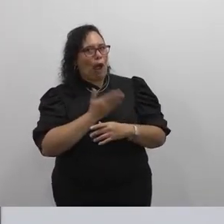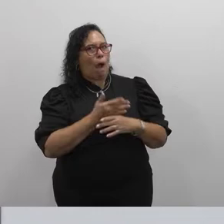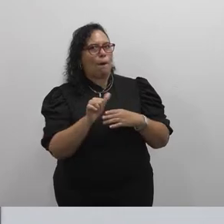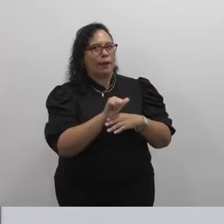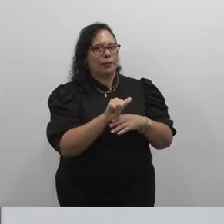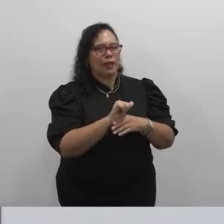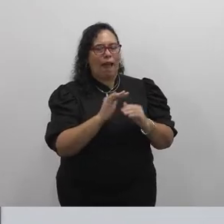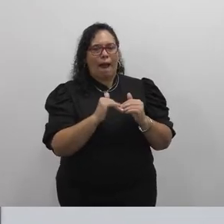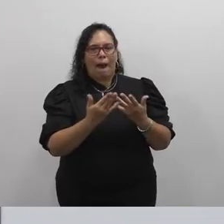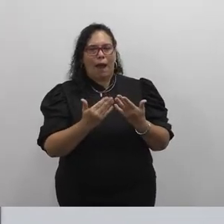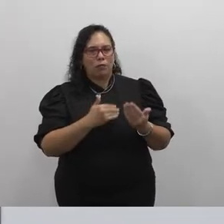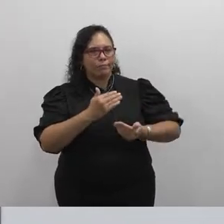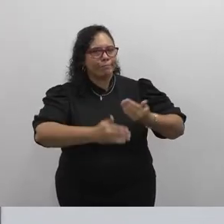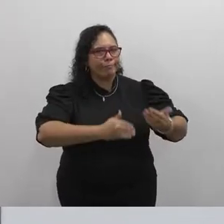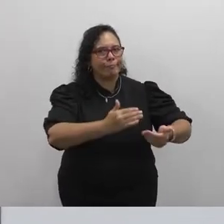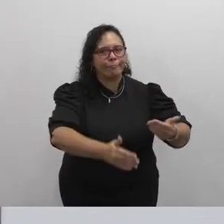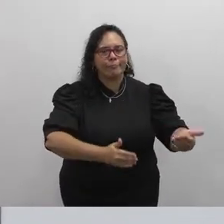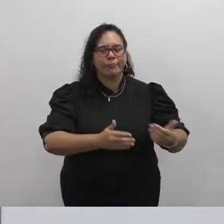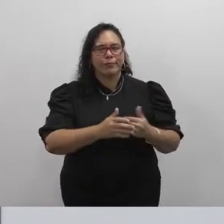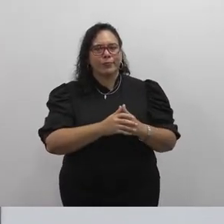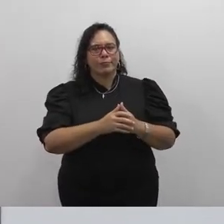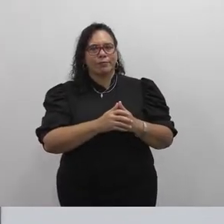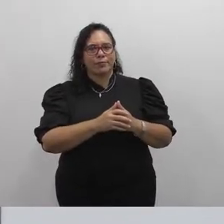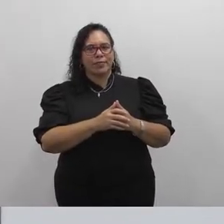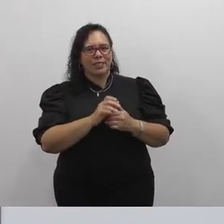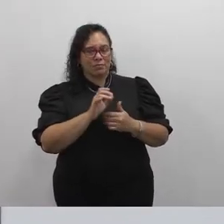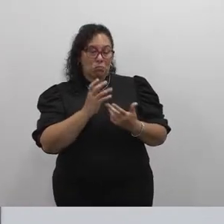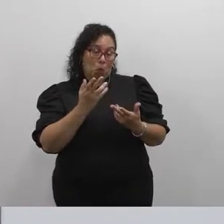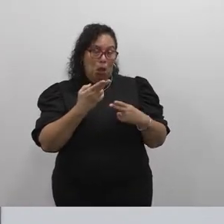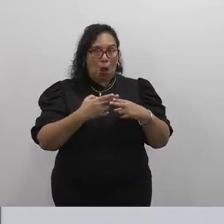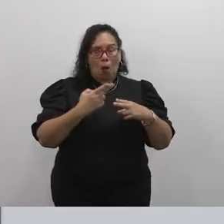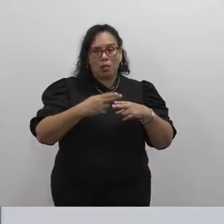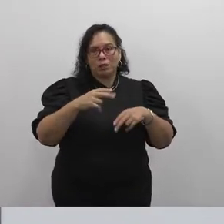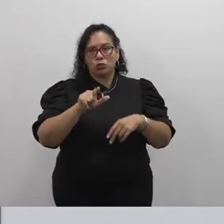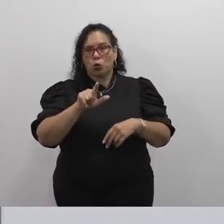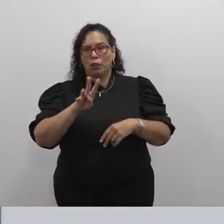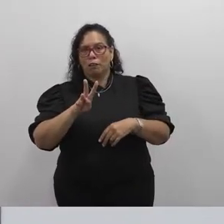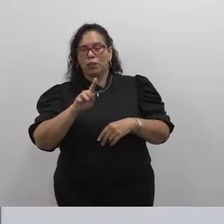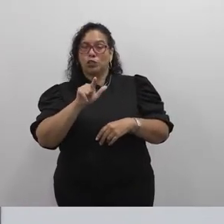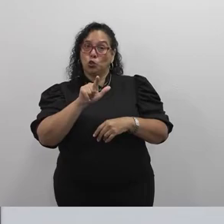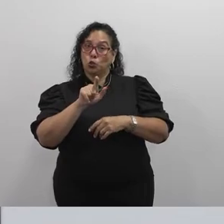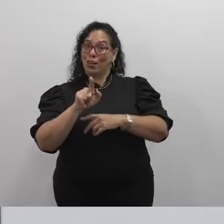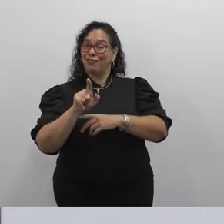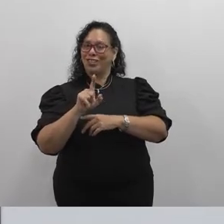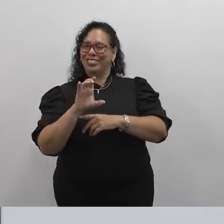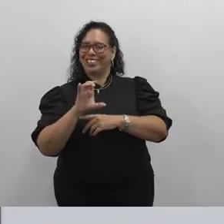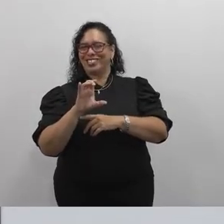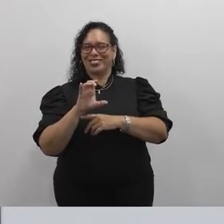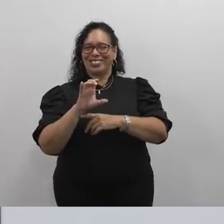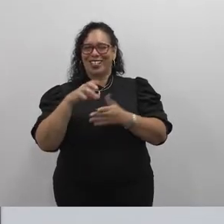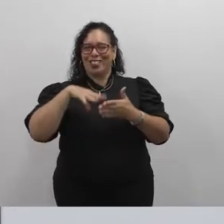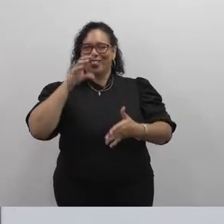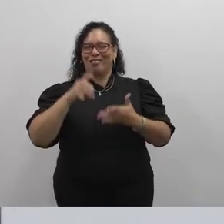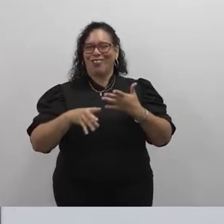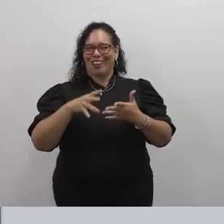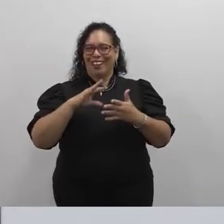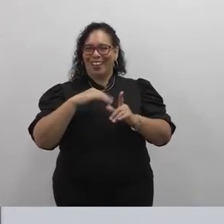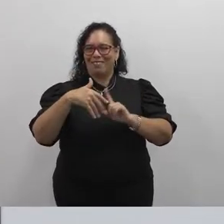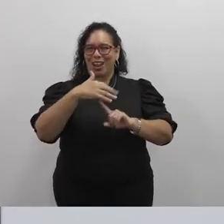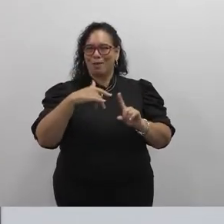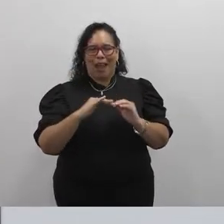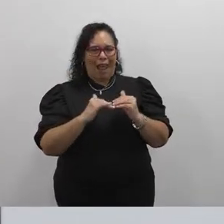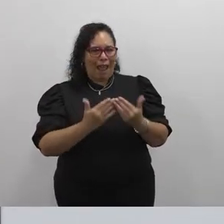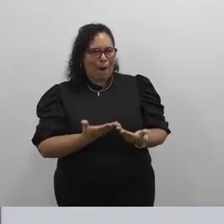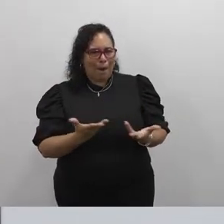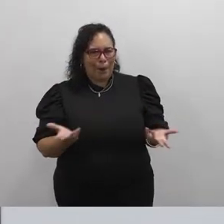do we set forth, and we hate calling it the 21st century learning environment, right? But how do we have the right learning environment for students in